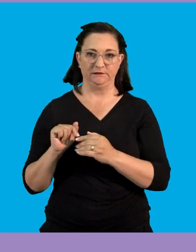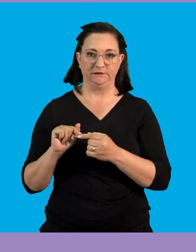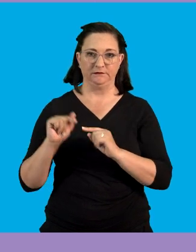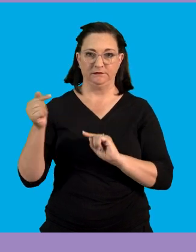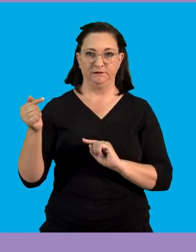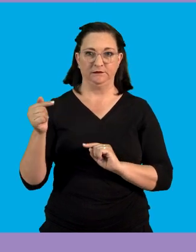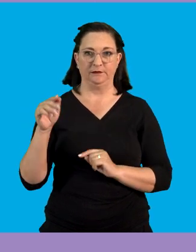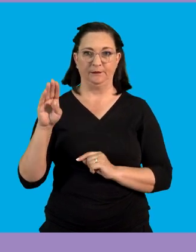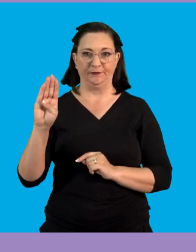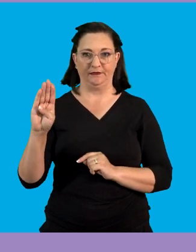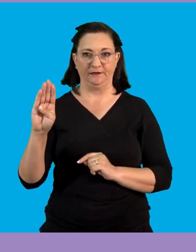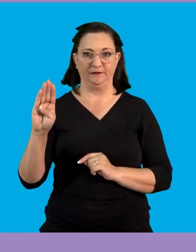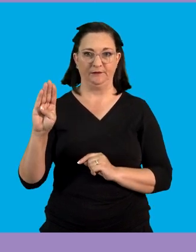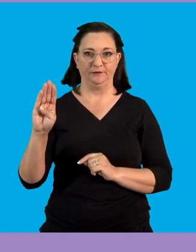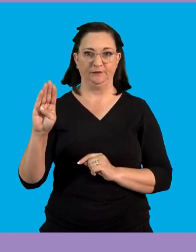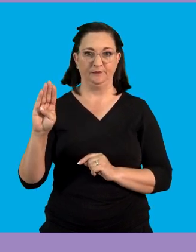So angle B